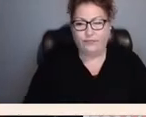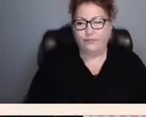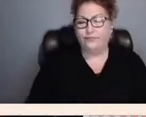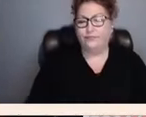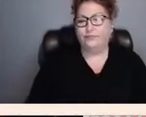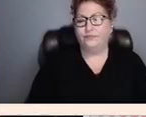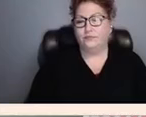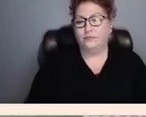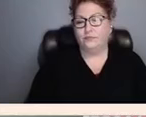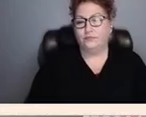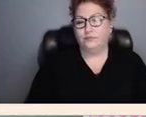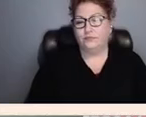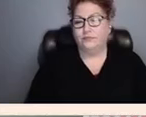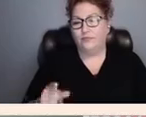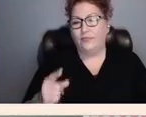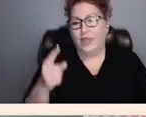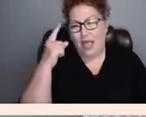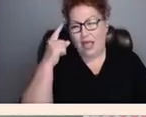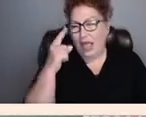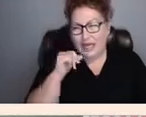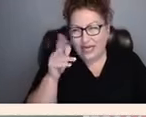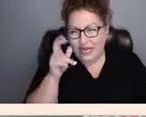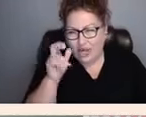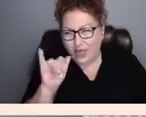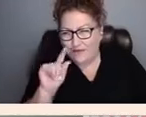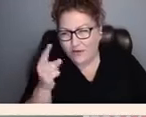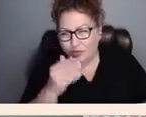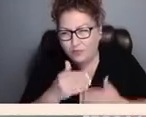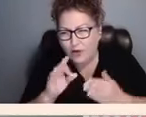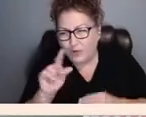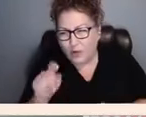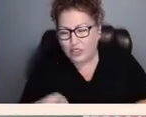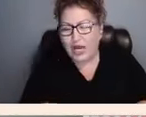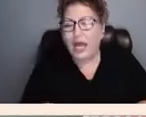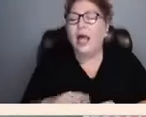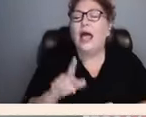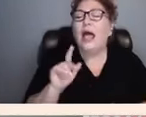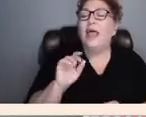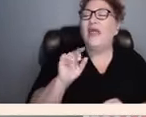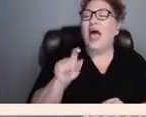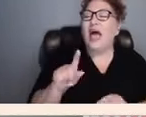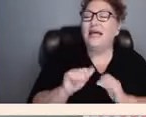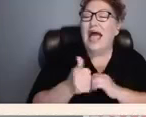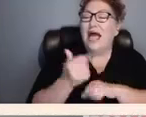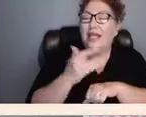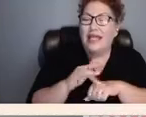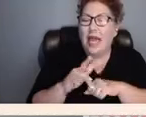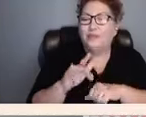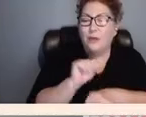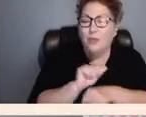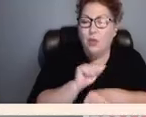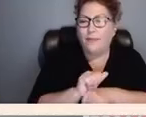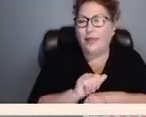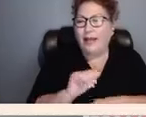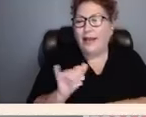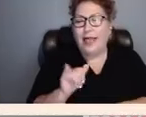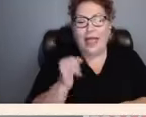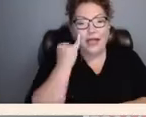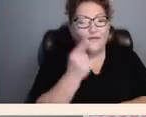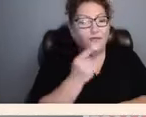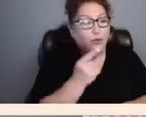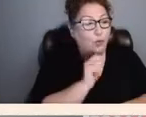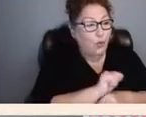I didn't hear the first part of the question, Joe. The question is, how do gaps in employment? So if you had a gaps in year or two long gap, how does that